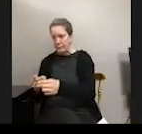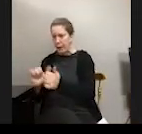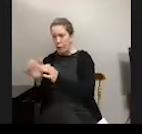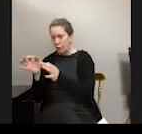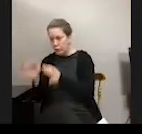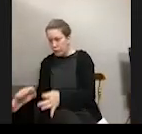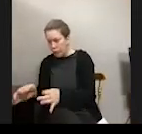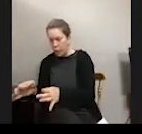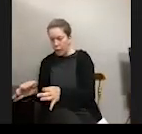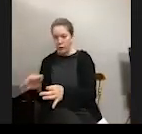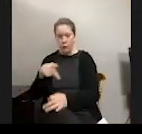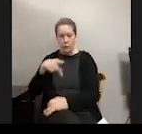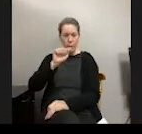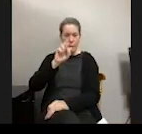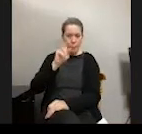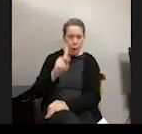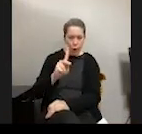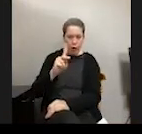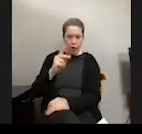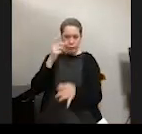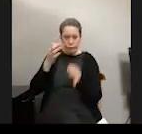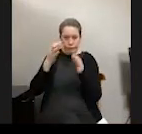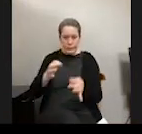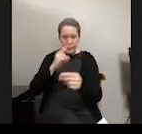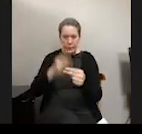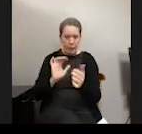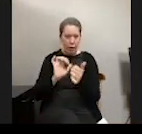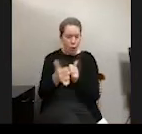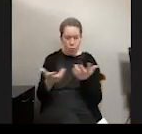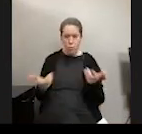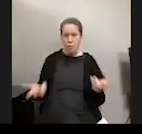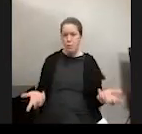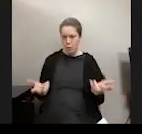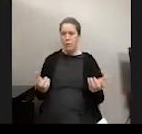for people and events, and